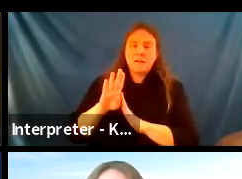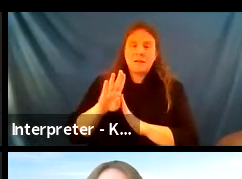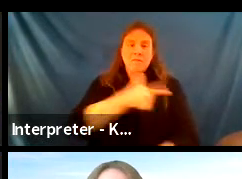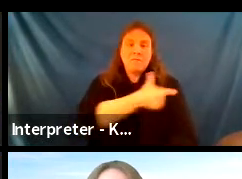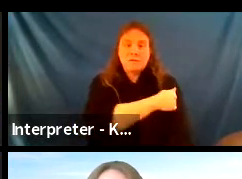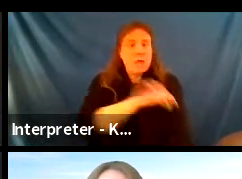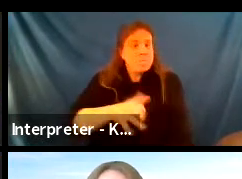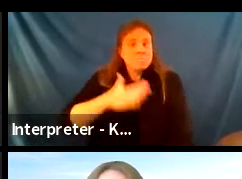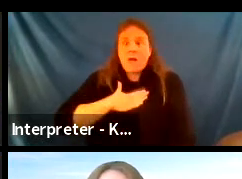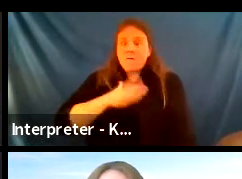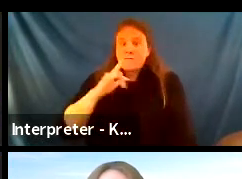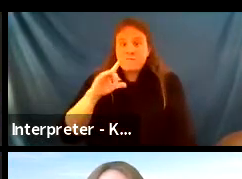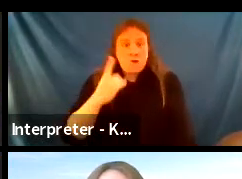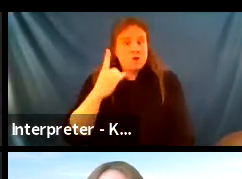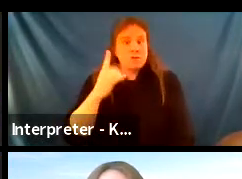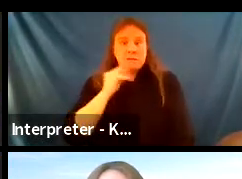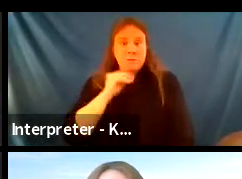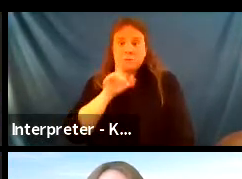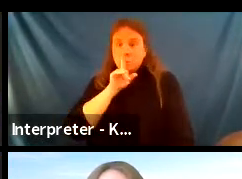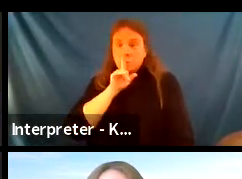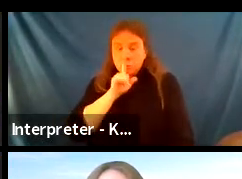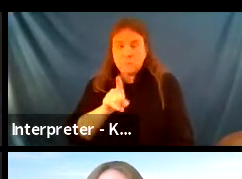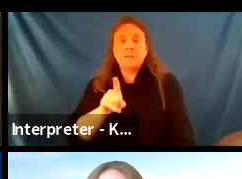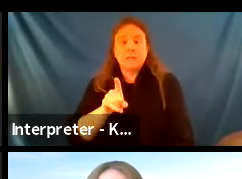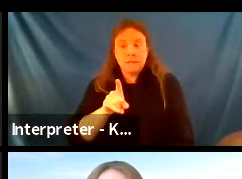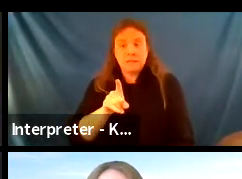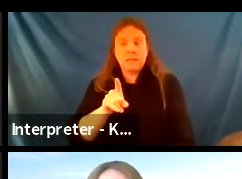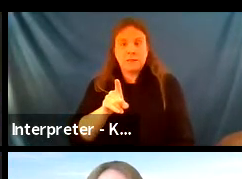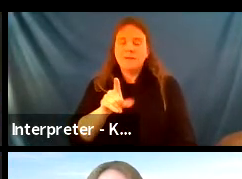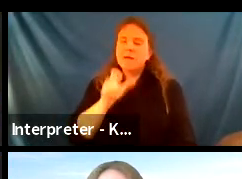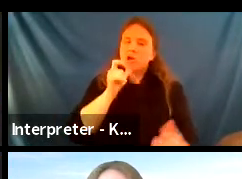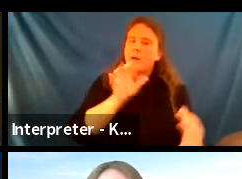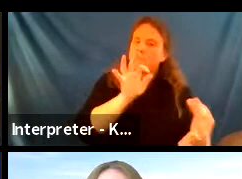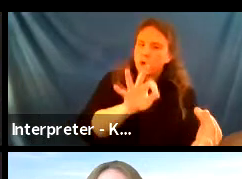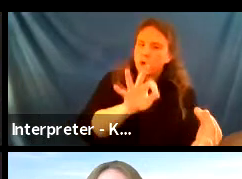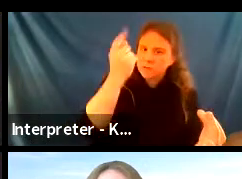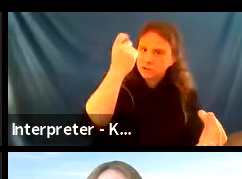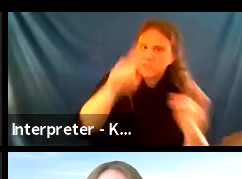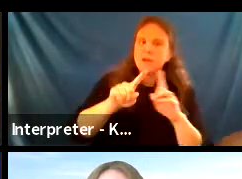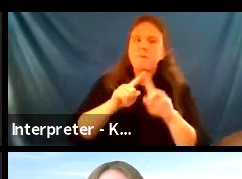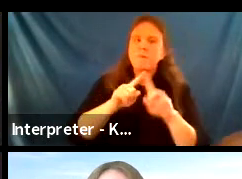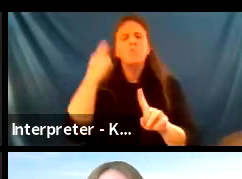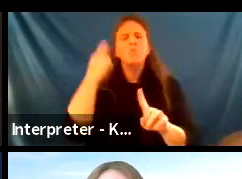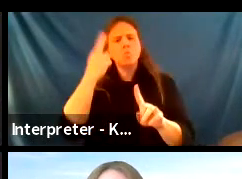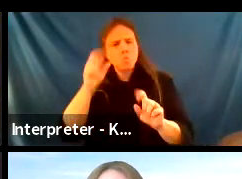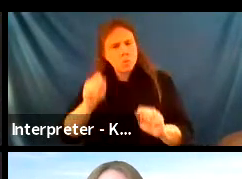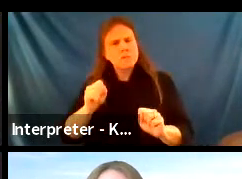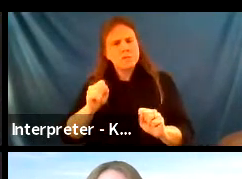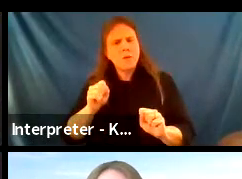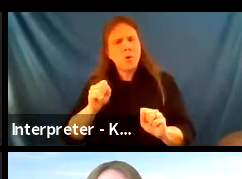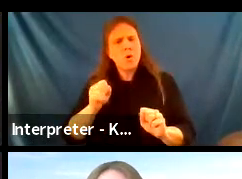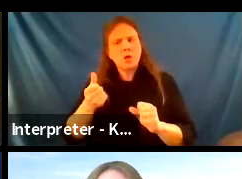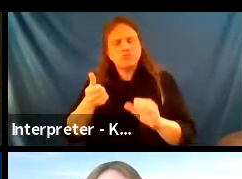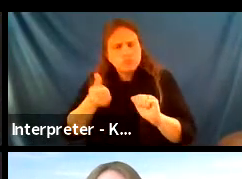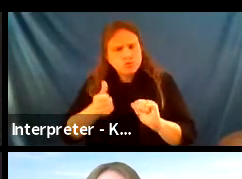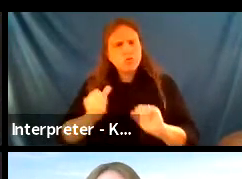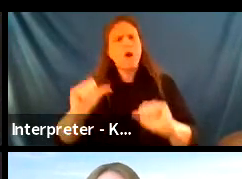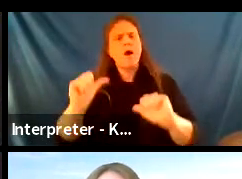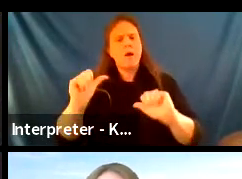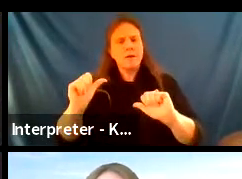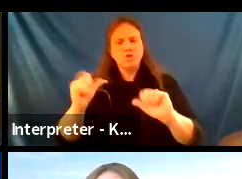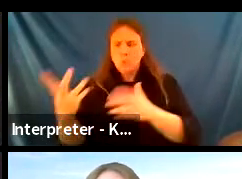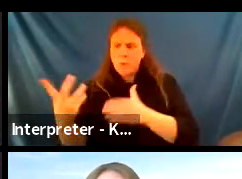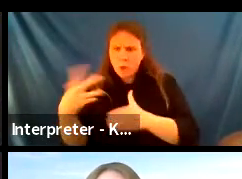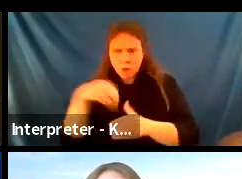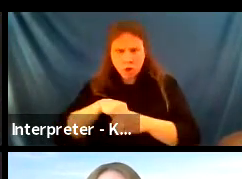ever, we have really done a reasonable, not perfect, but reasonable job of including a very diverse population